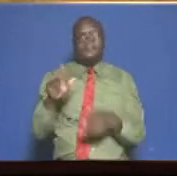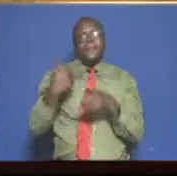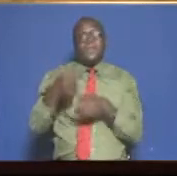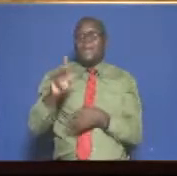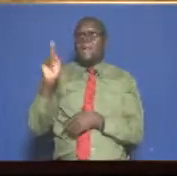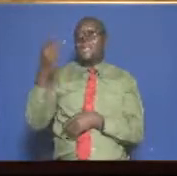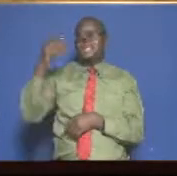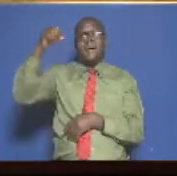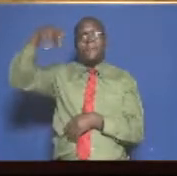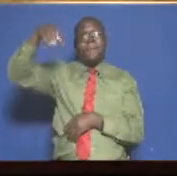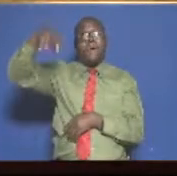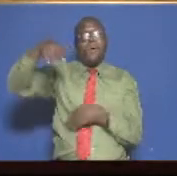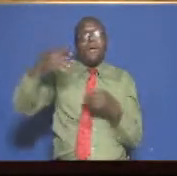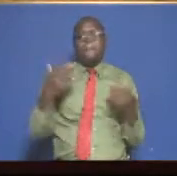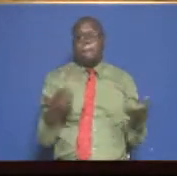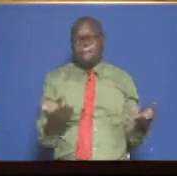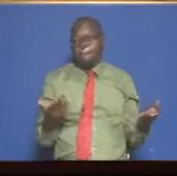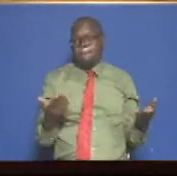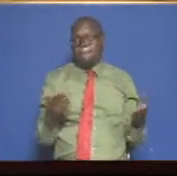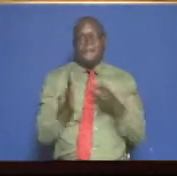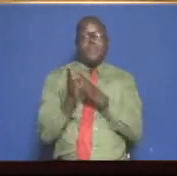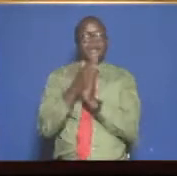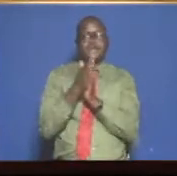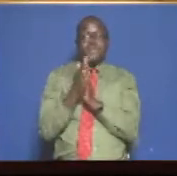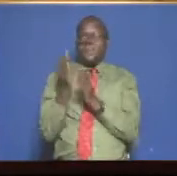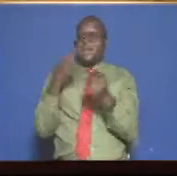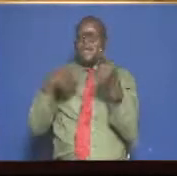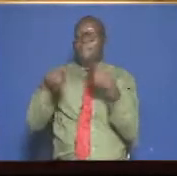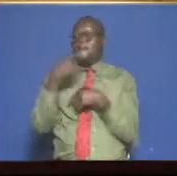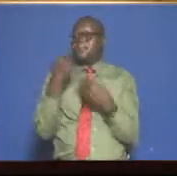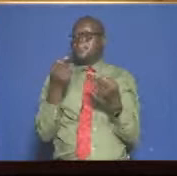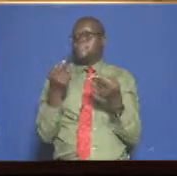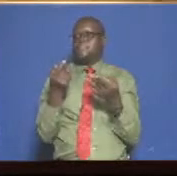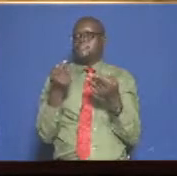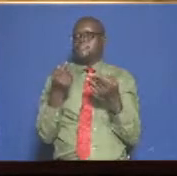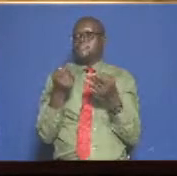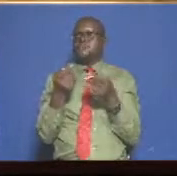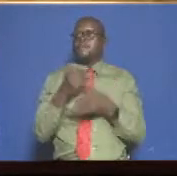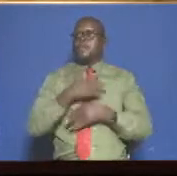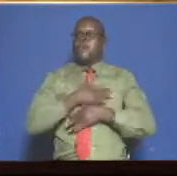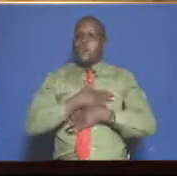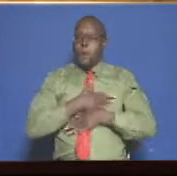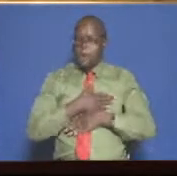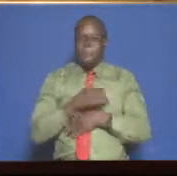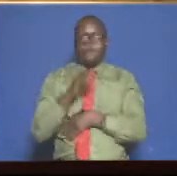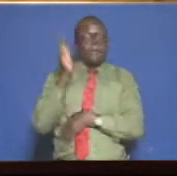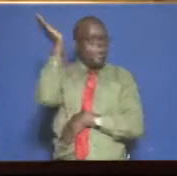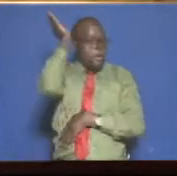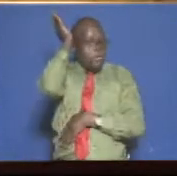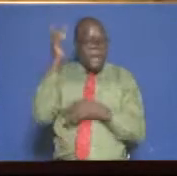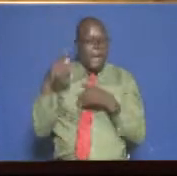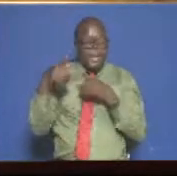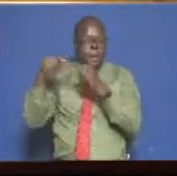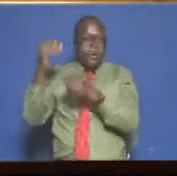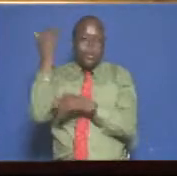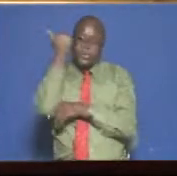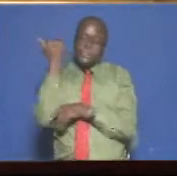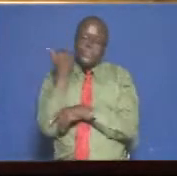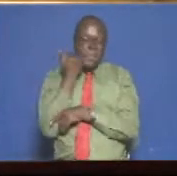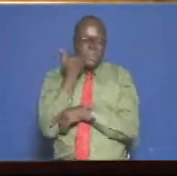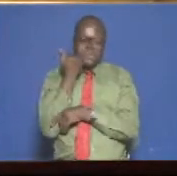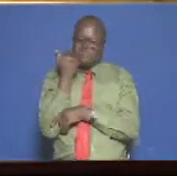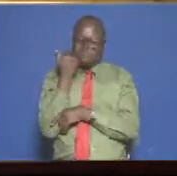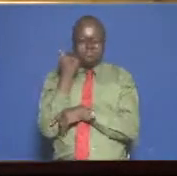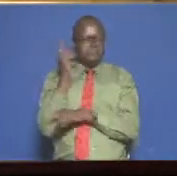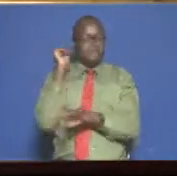Kenya Power, the story about the response about the Honorable Duale going to court, we will not allow it, not under